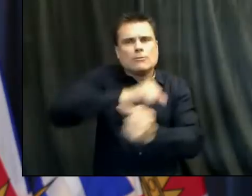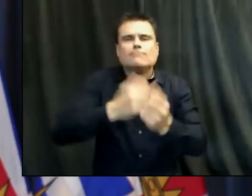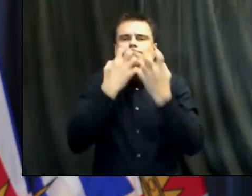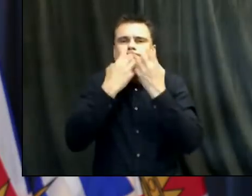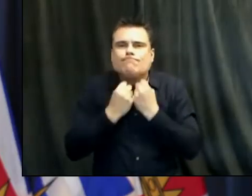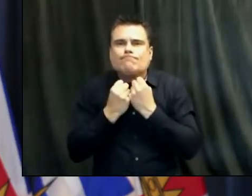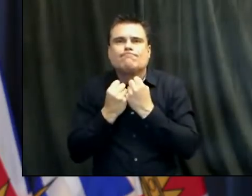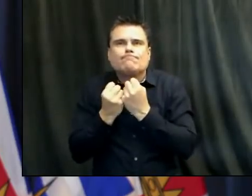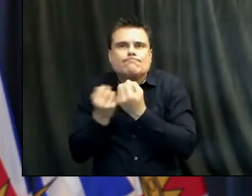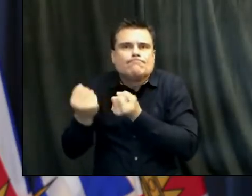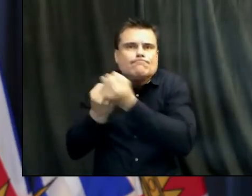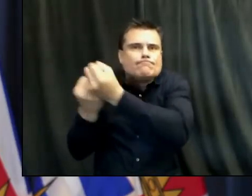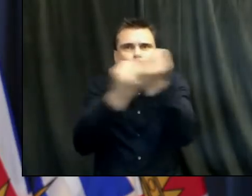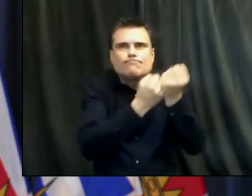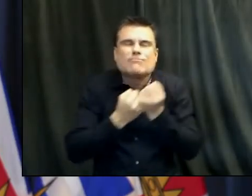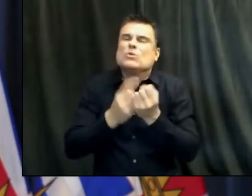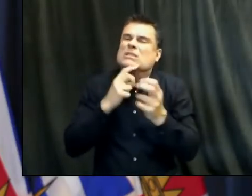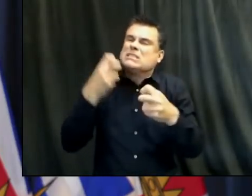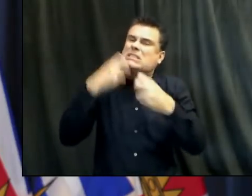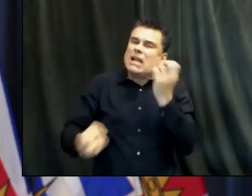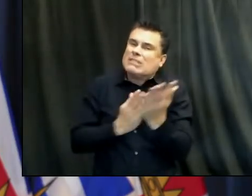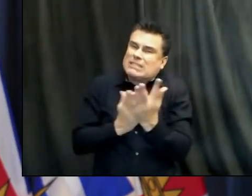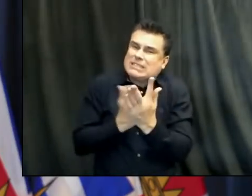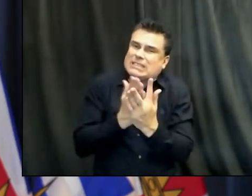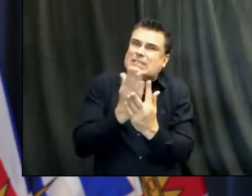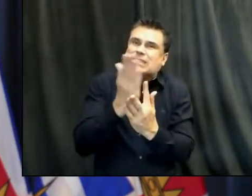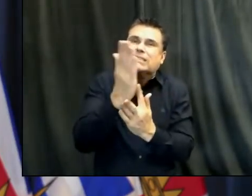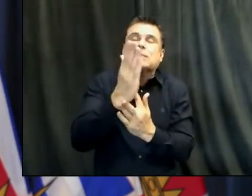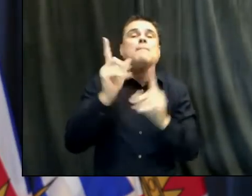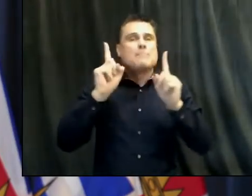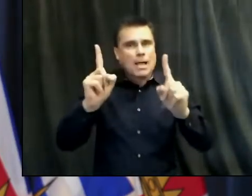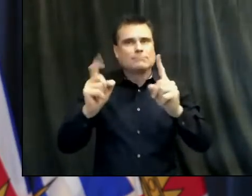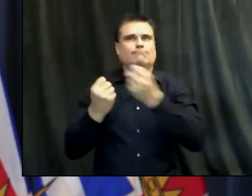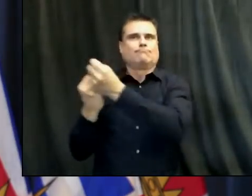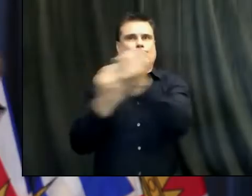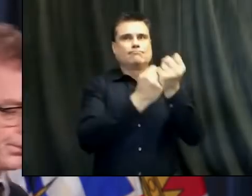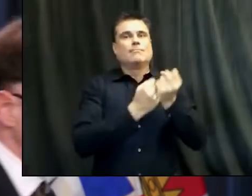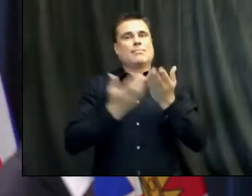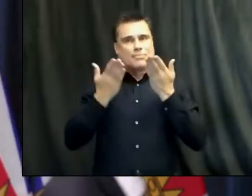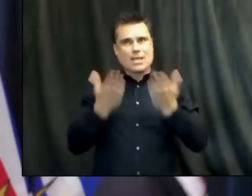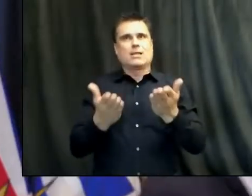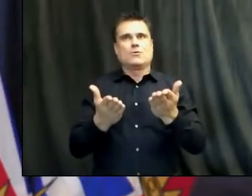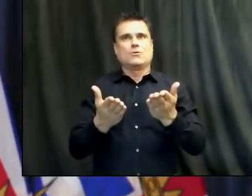it is, but because it's in every single person's interest to do so.